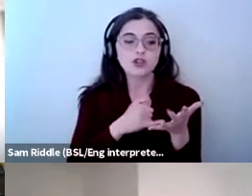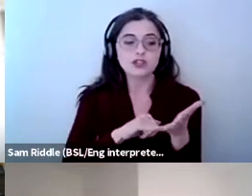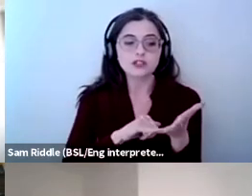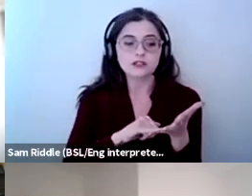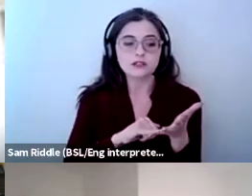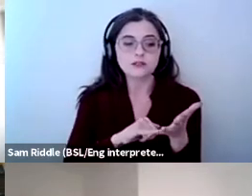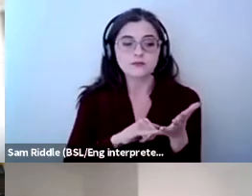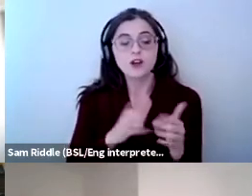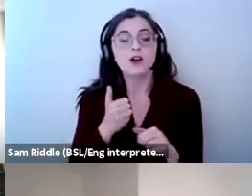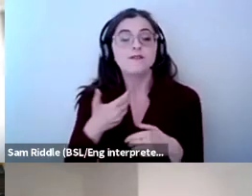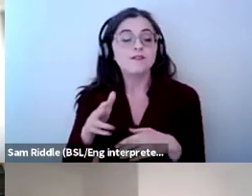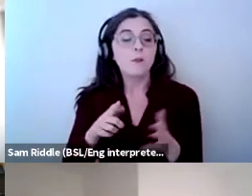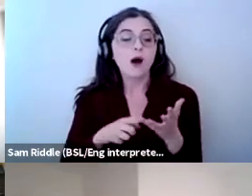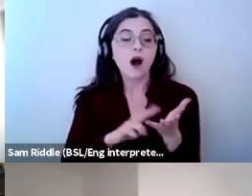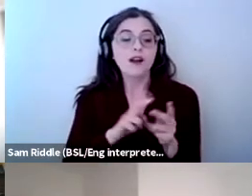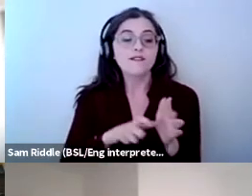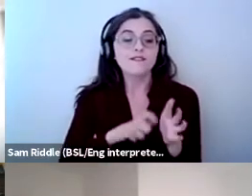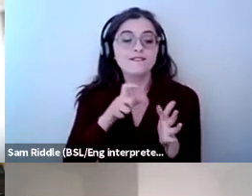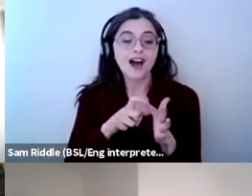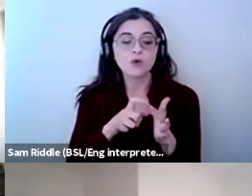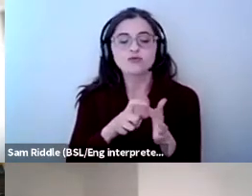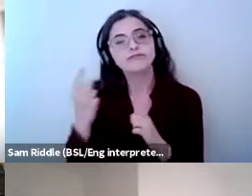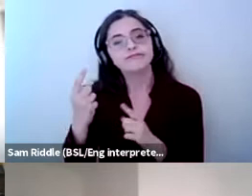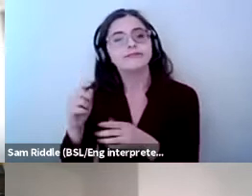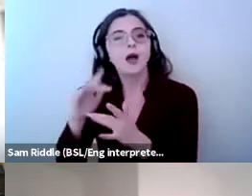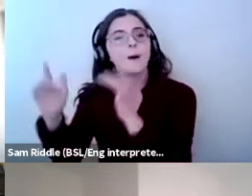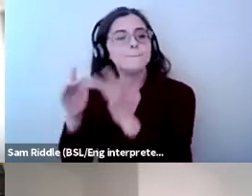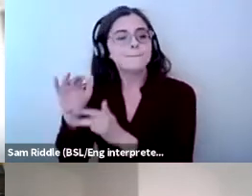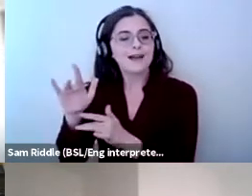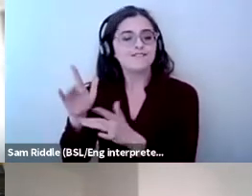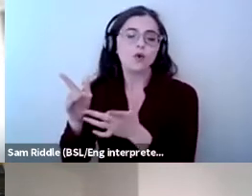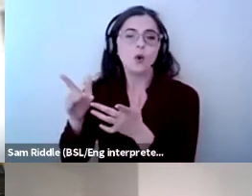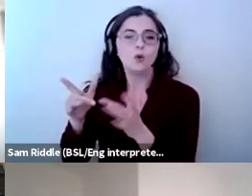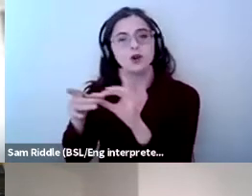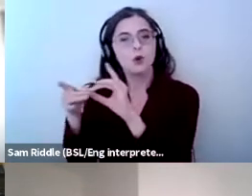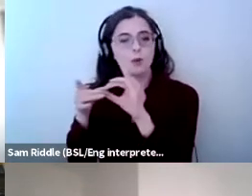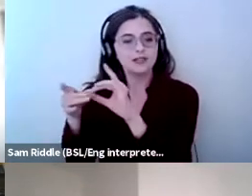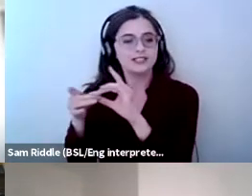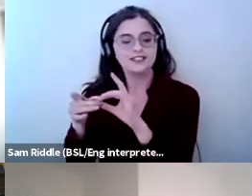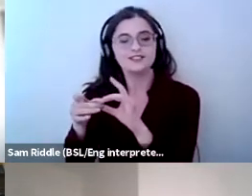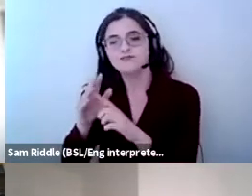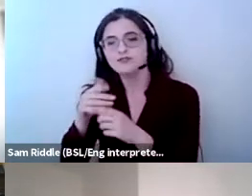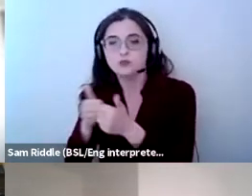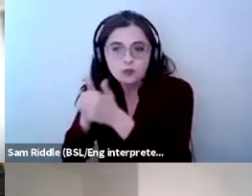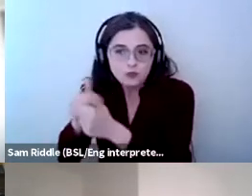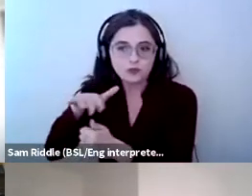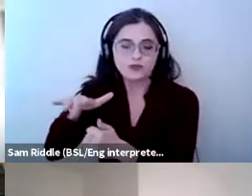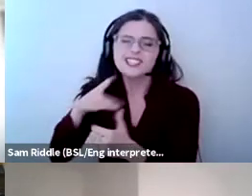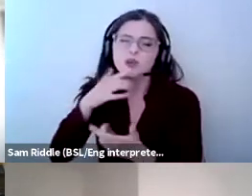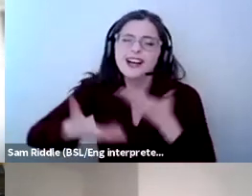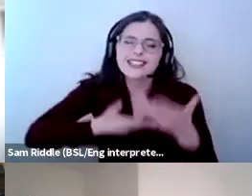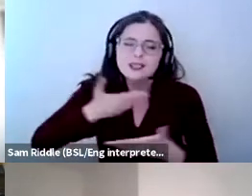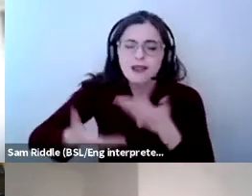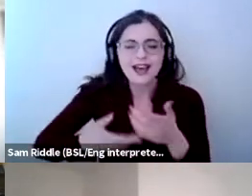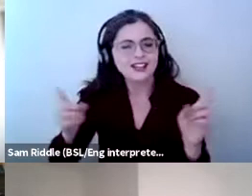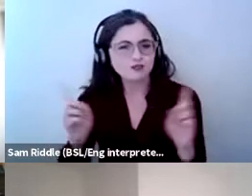UK platform cooperative sector. Vika will explain more about what platform cooperatives are and the work Co-ops